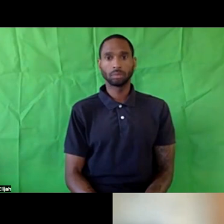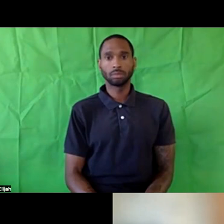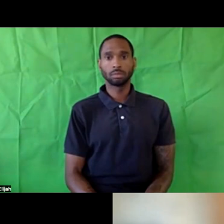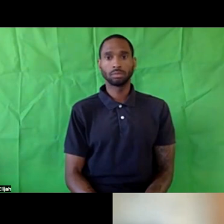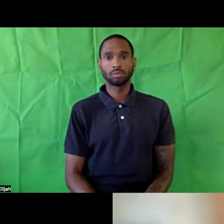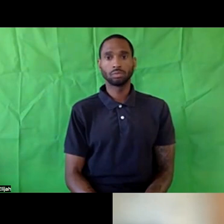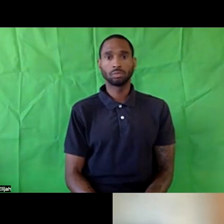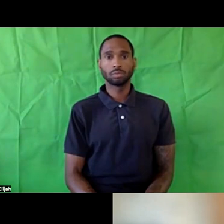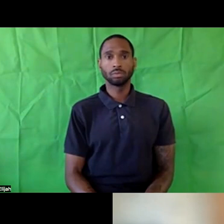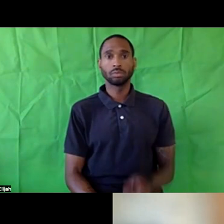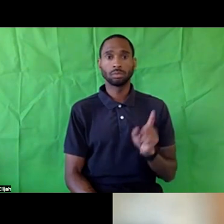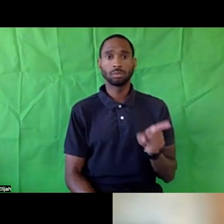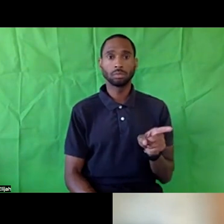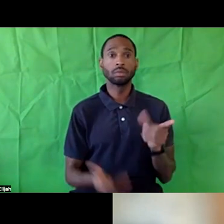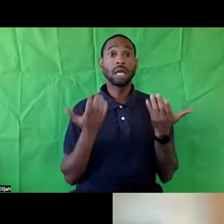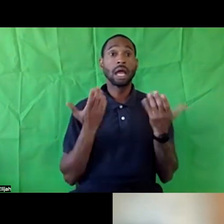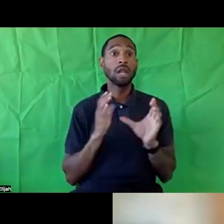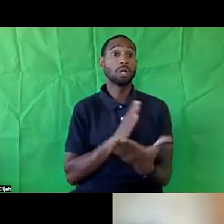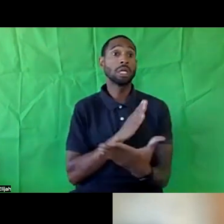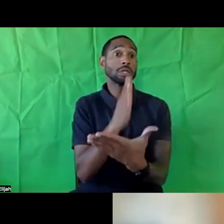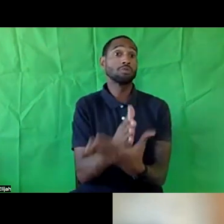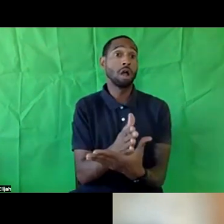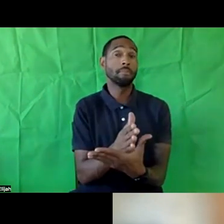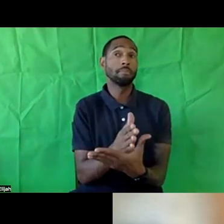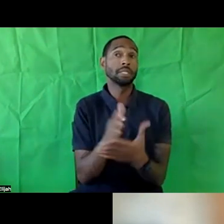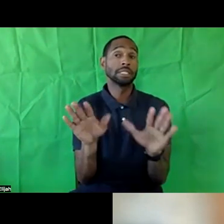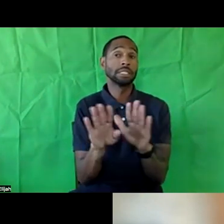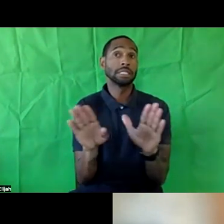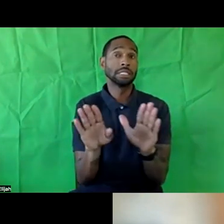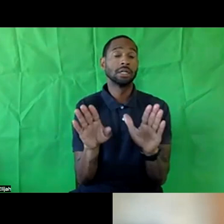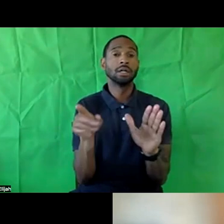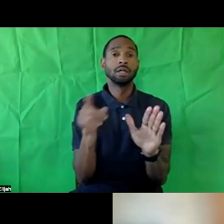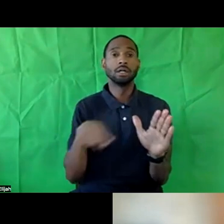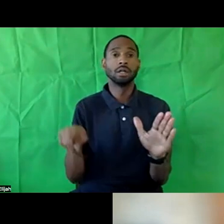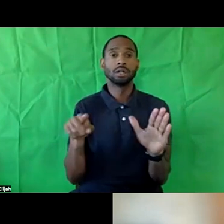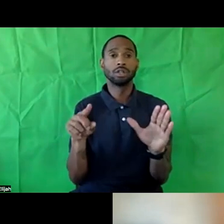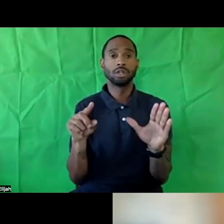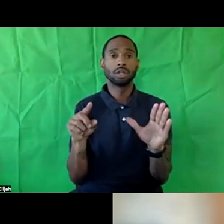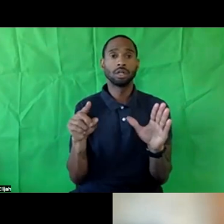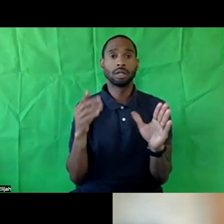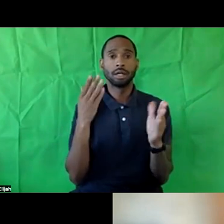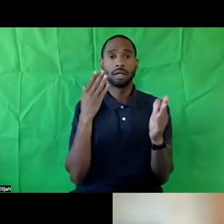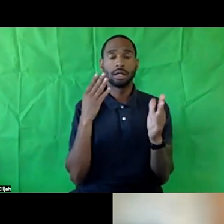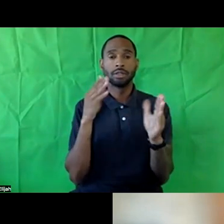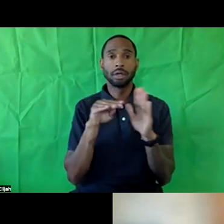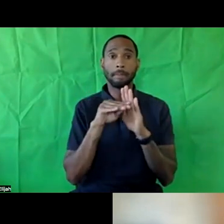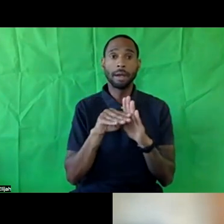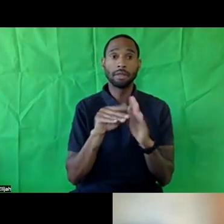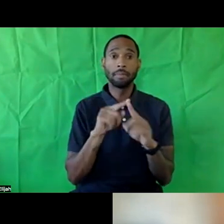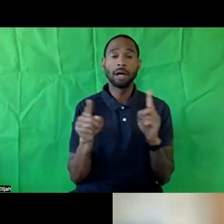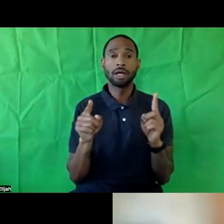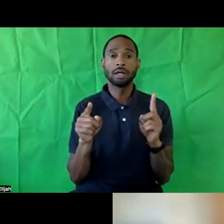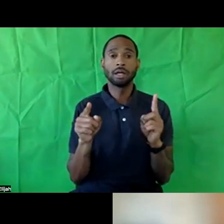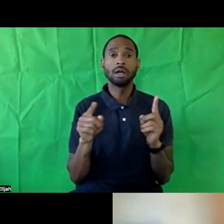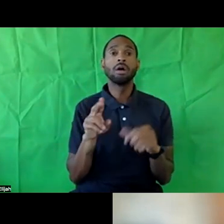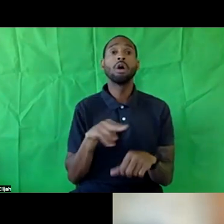I don't mean to be disruptive. I mean to the whole, I don't know, methodology that you have planned. But of